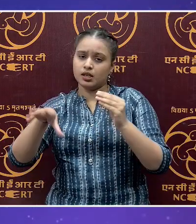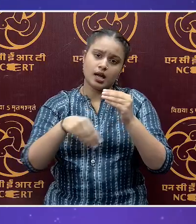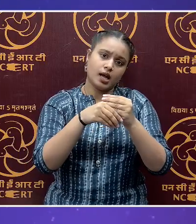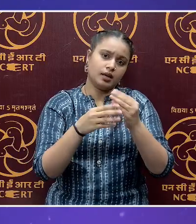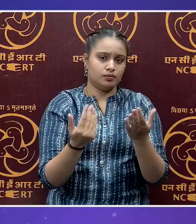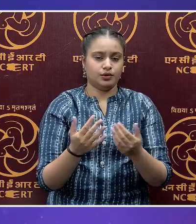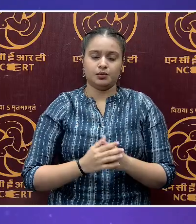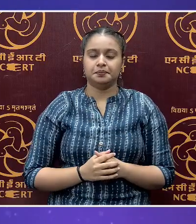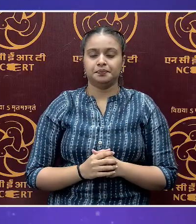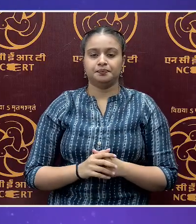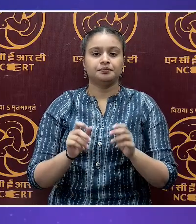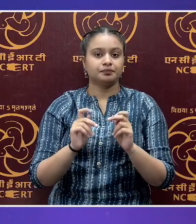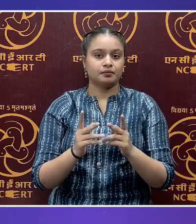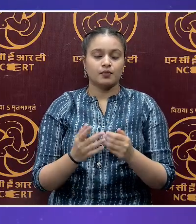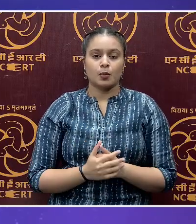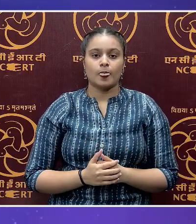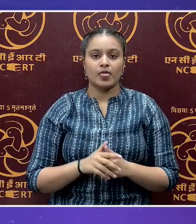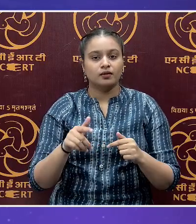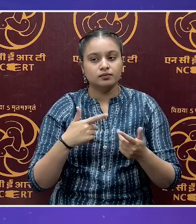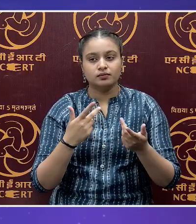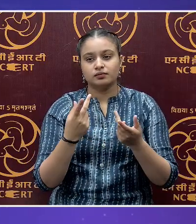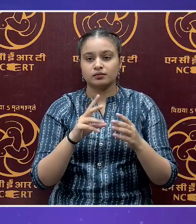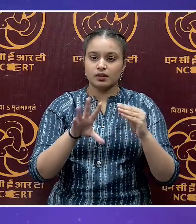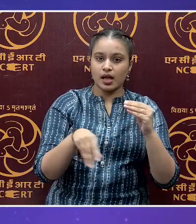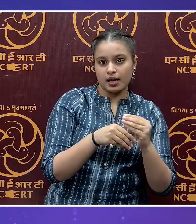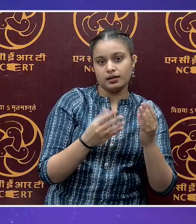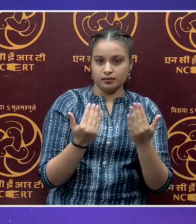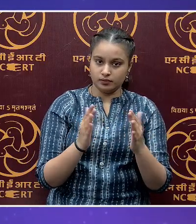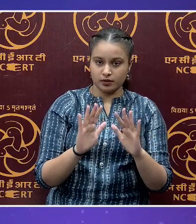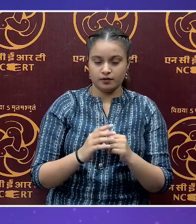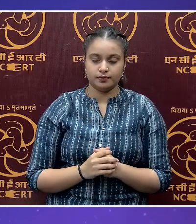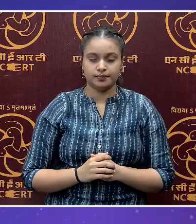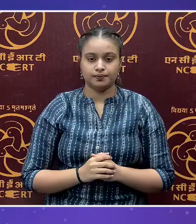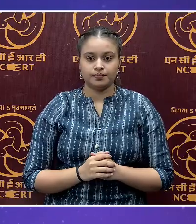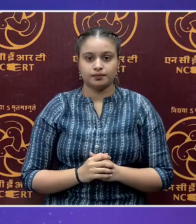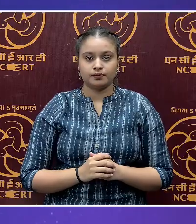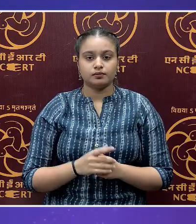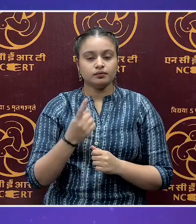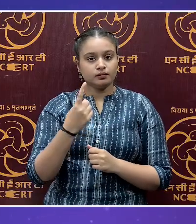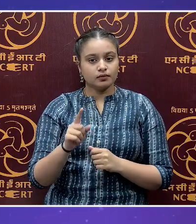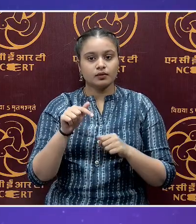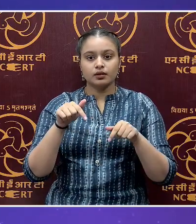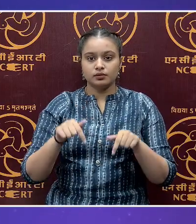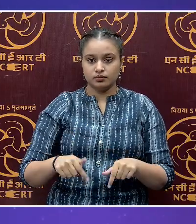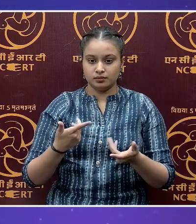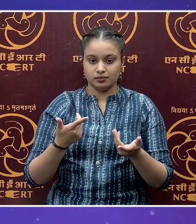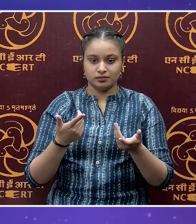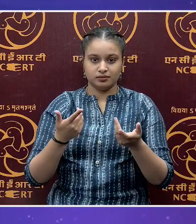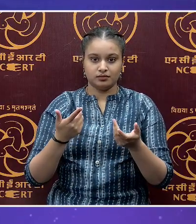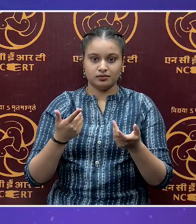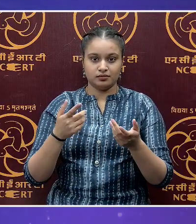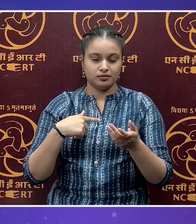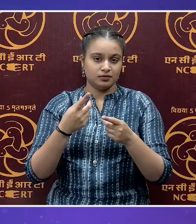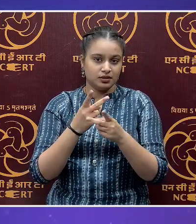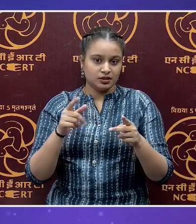Okay. So, we have the provision to add the CRN number into the PRASHAST app. Right. And now we've almost reached the threshold